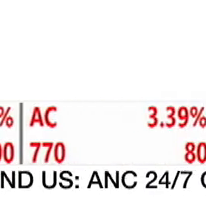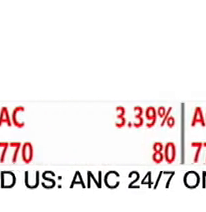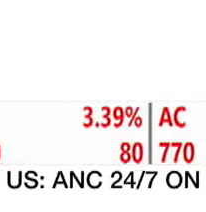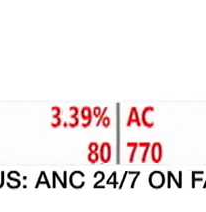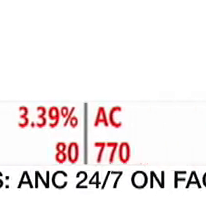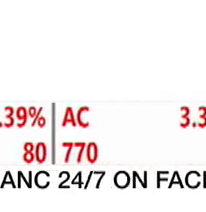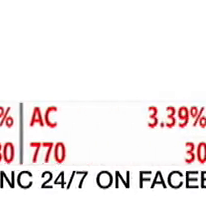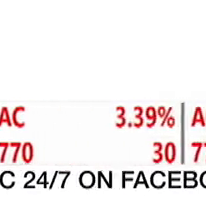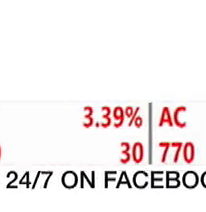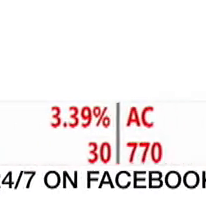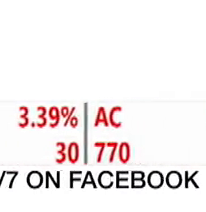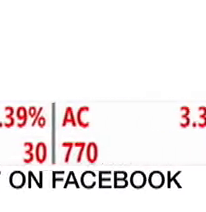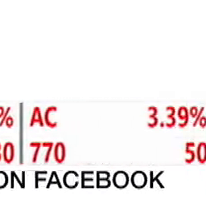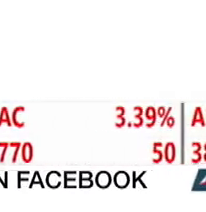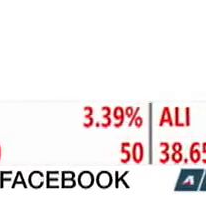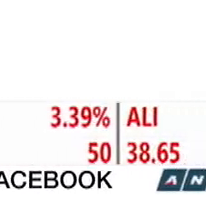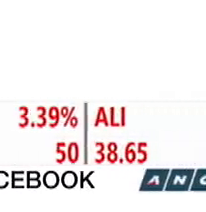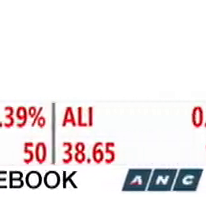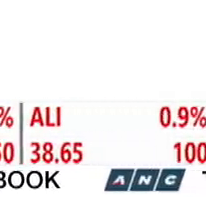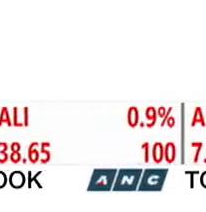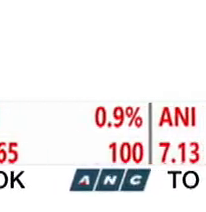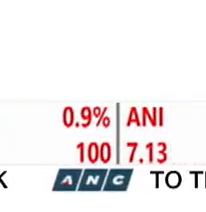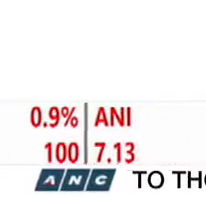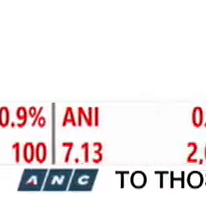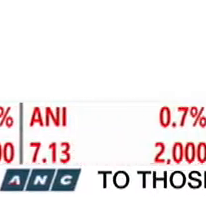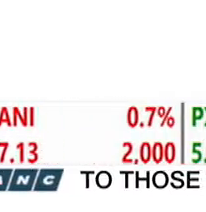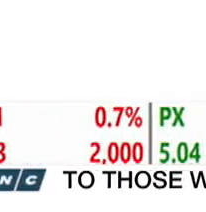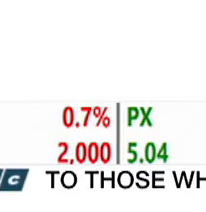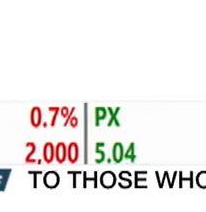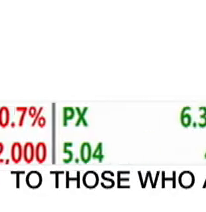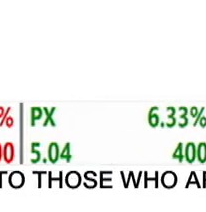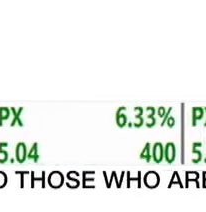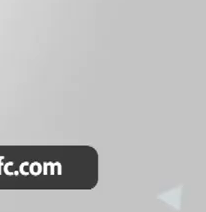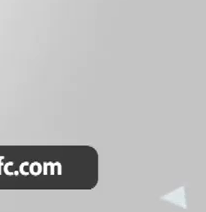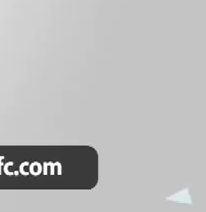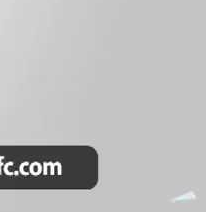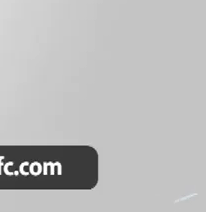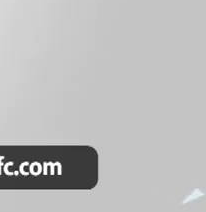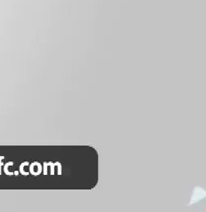aftermath of Typhoon Auring there in Surigao del Sur in our succeeding newscasts.